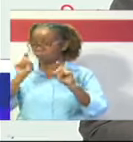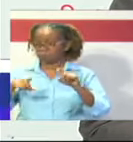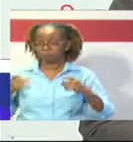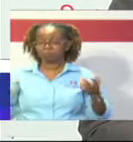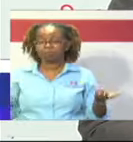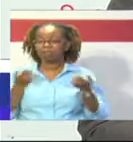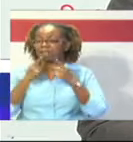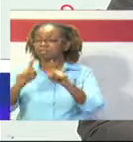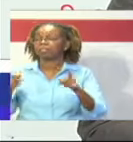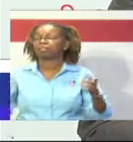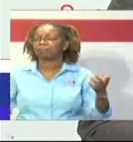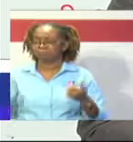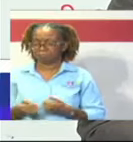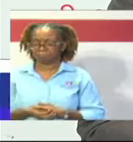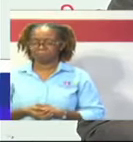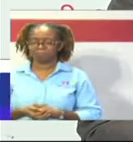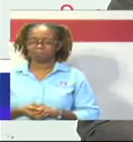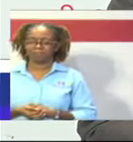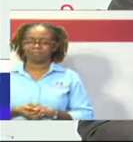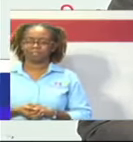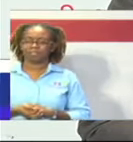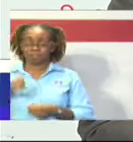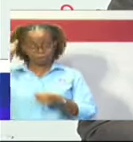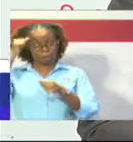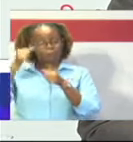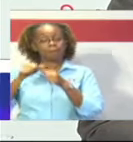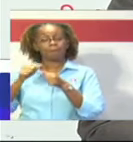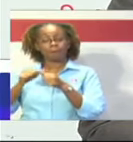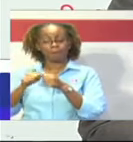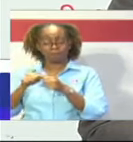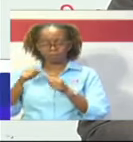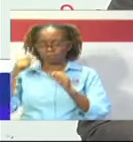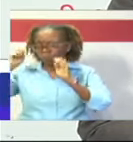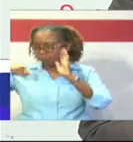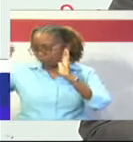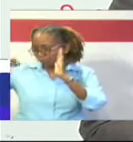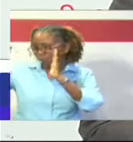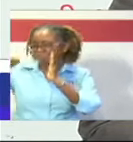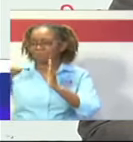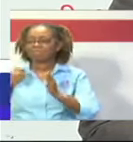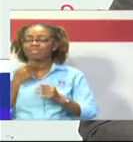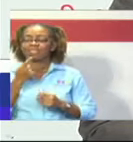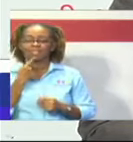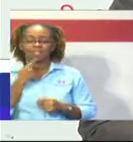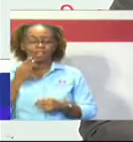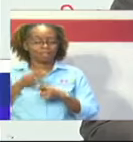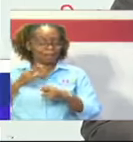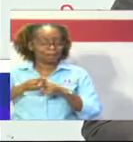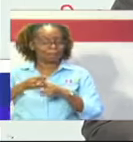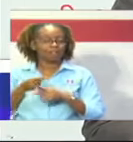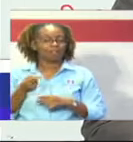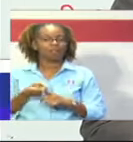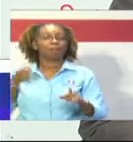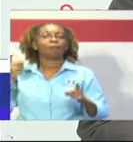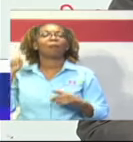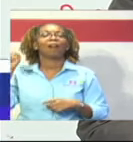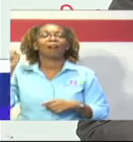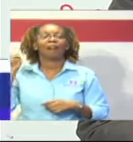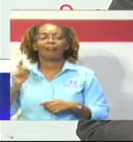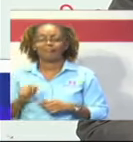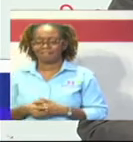representatives to state your name and the name of the media house that you represent before asking the allocated two brief